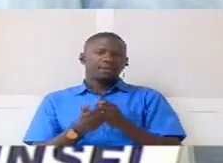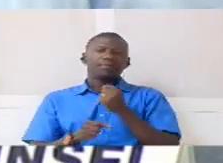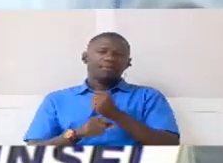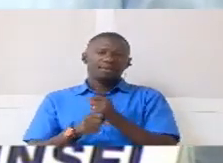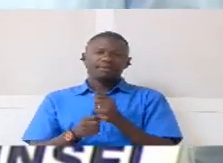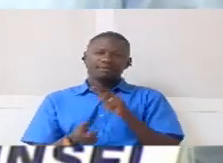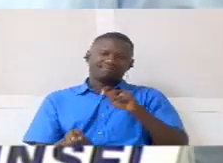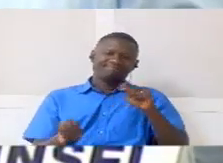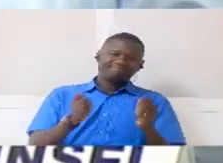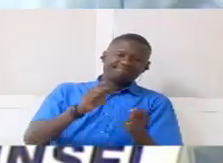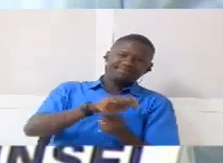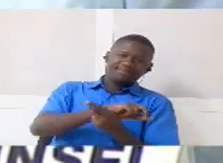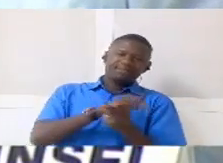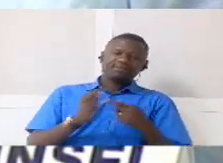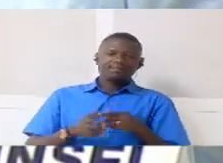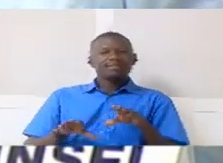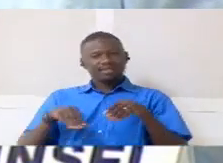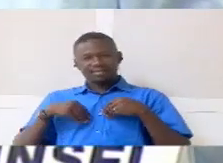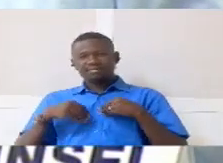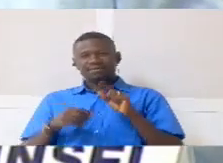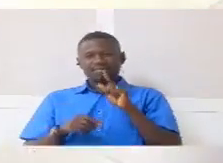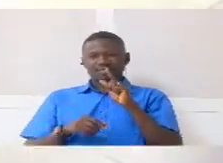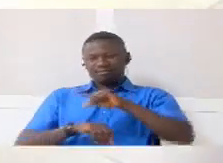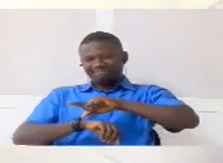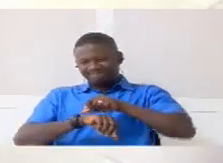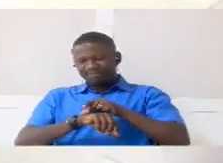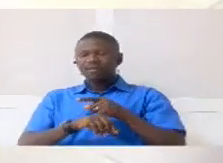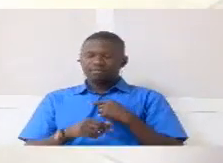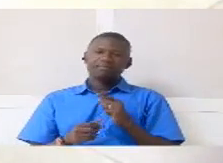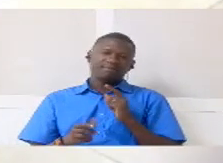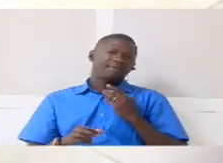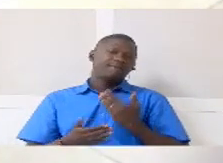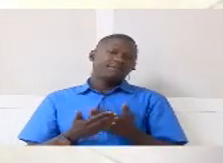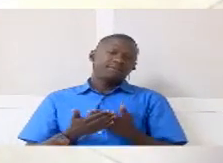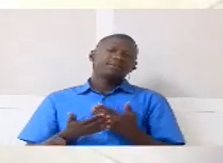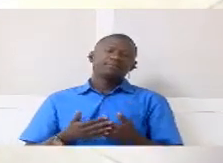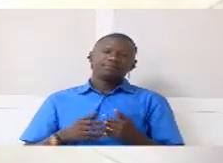just allow them a few seconds, and they should be ready.